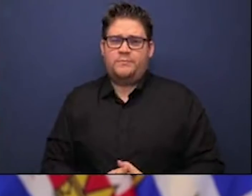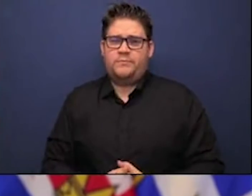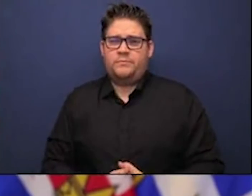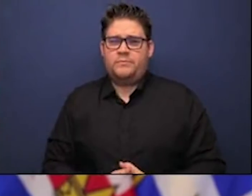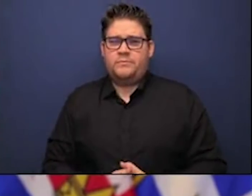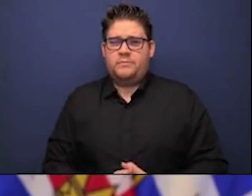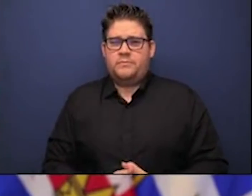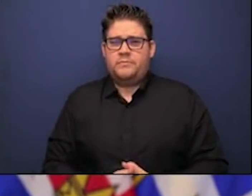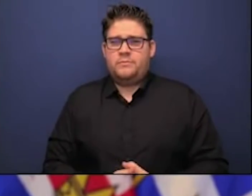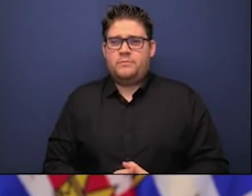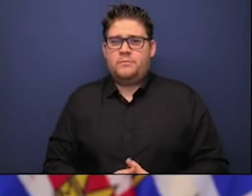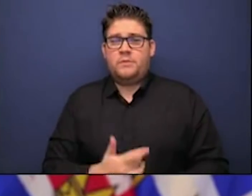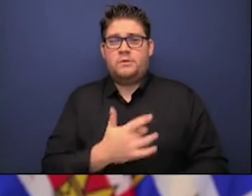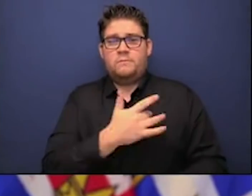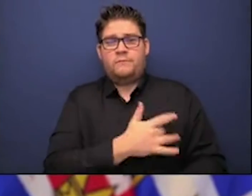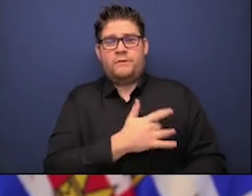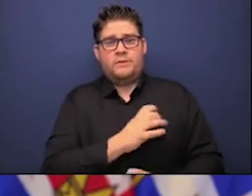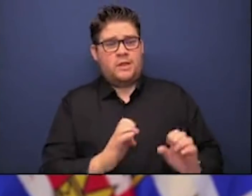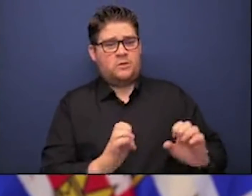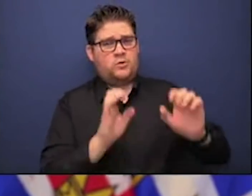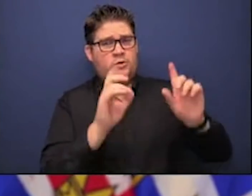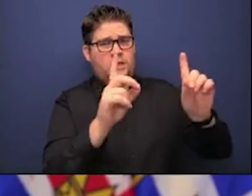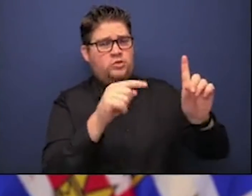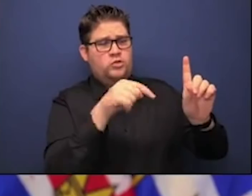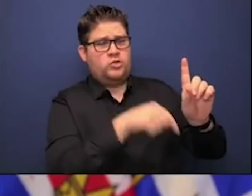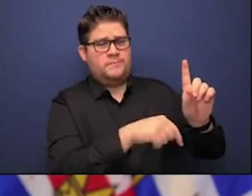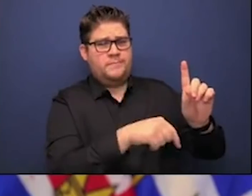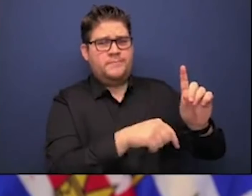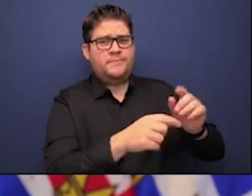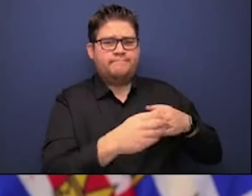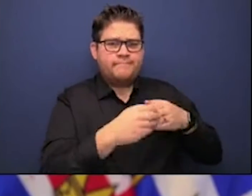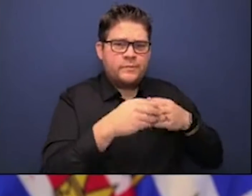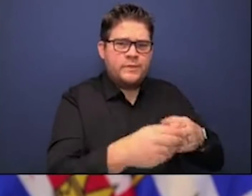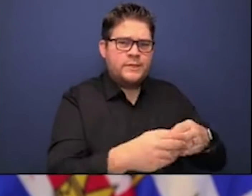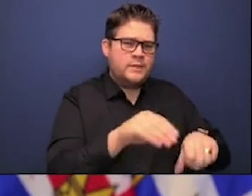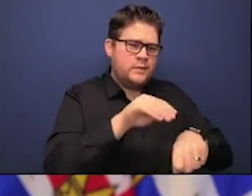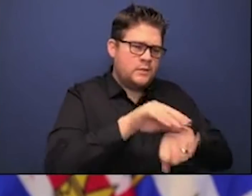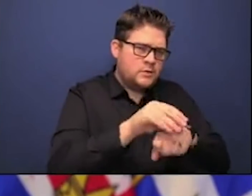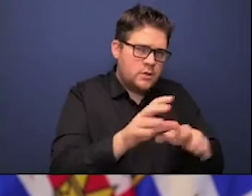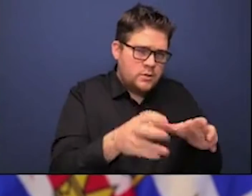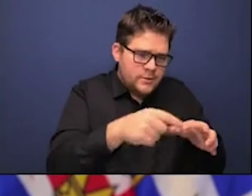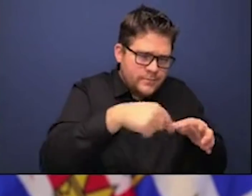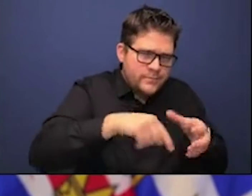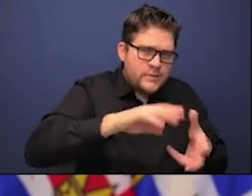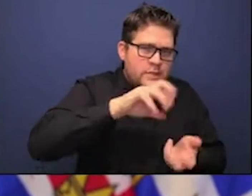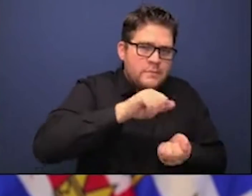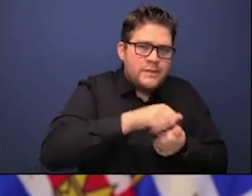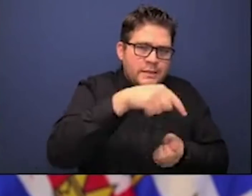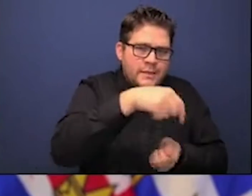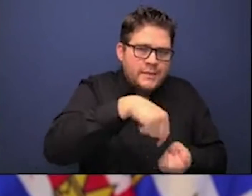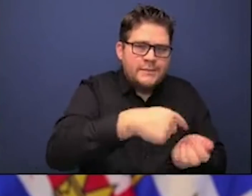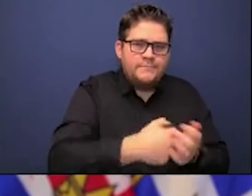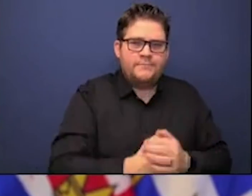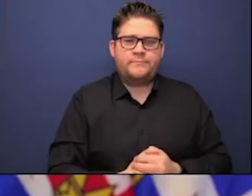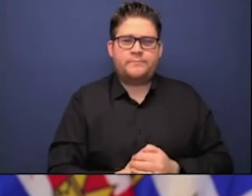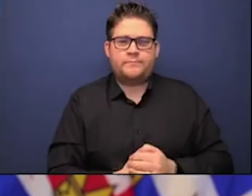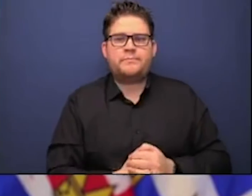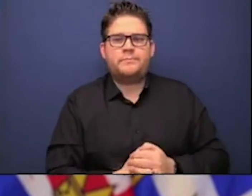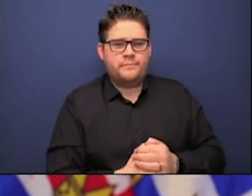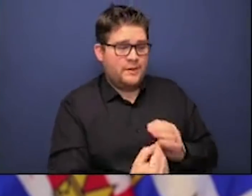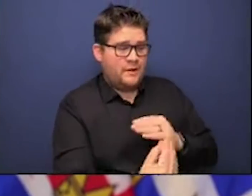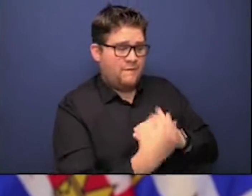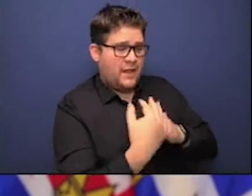Steering Committee and Minister Whiteside has outlined, we are updating the guidelines and procedures for the schools.